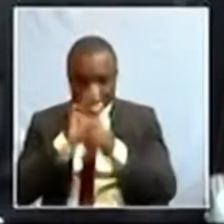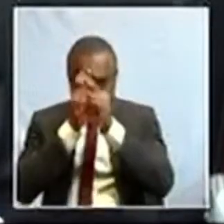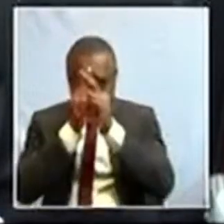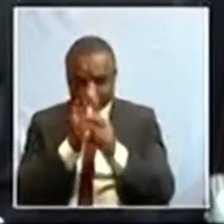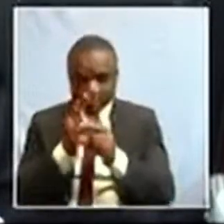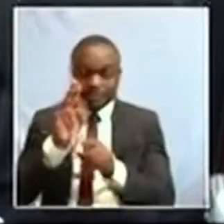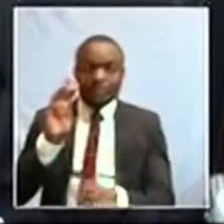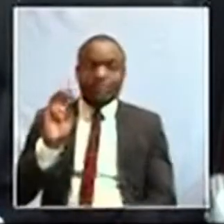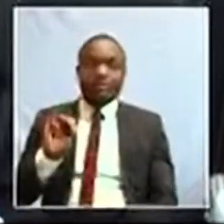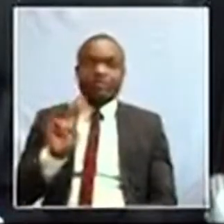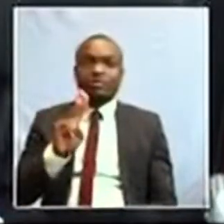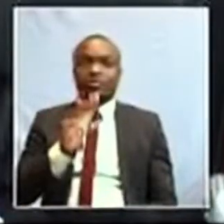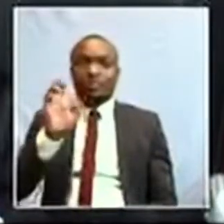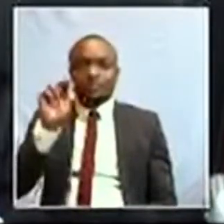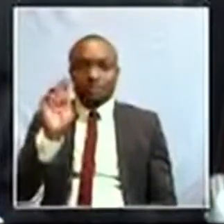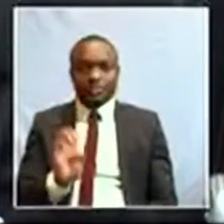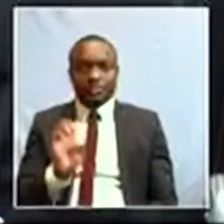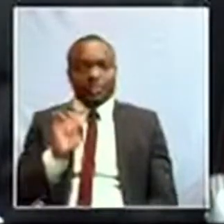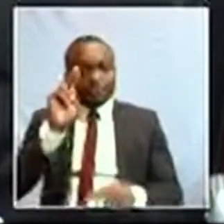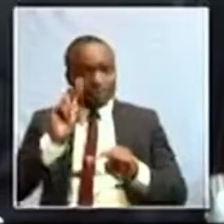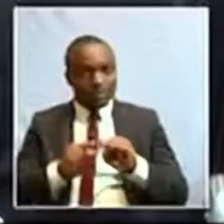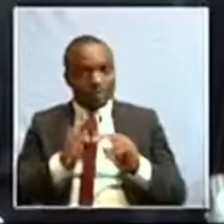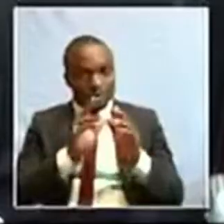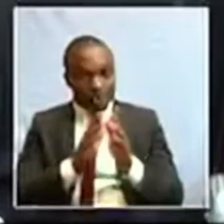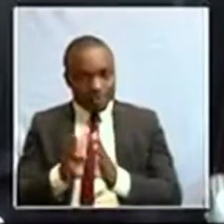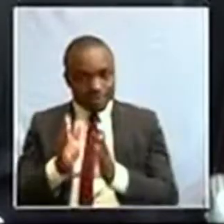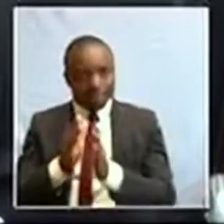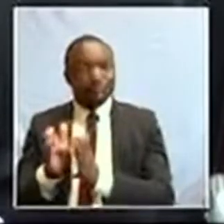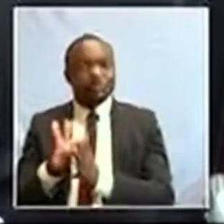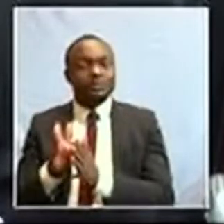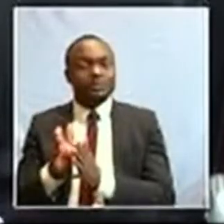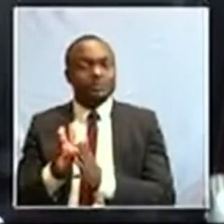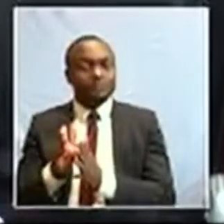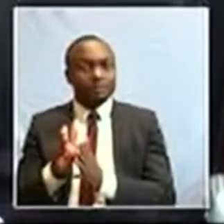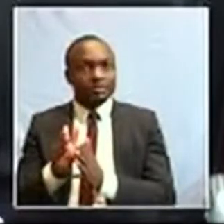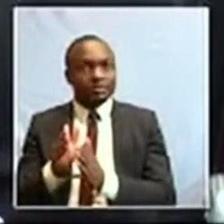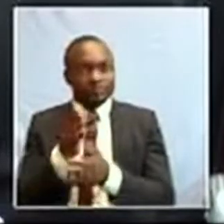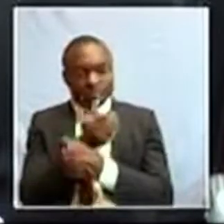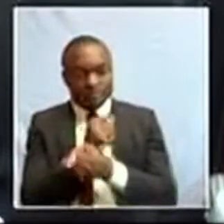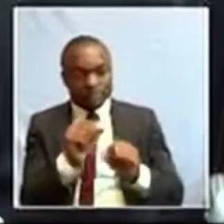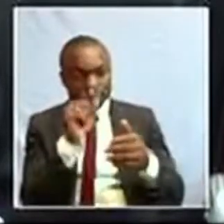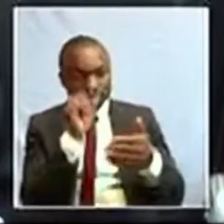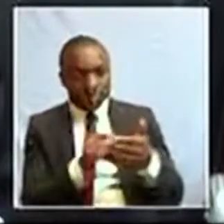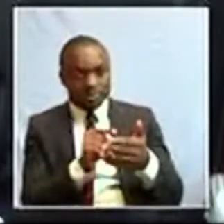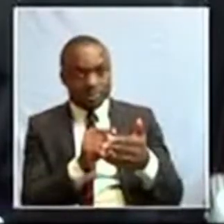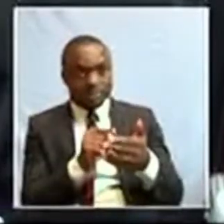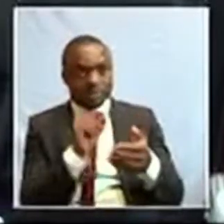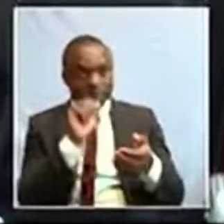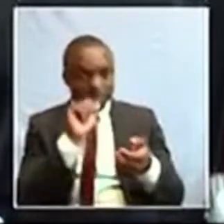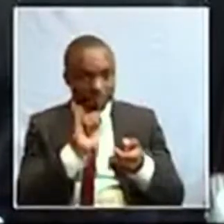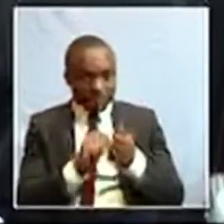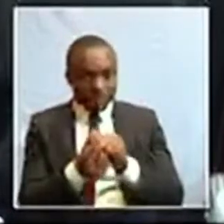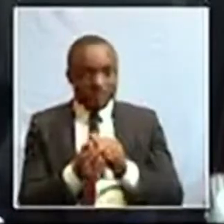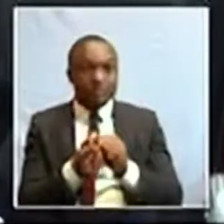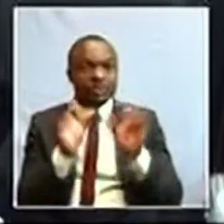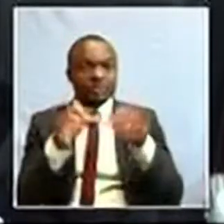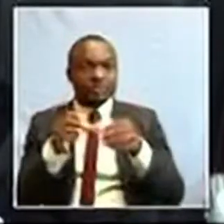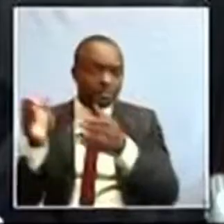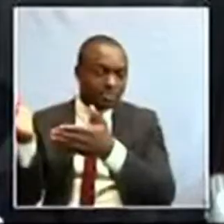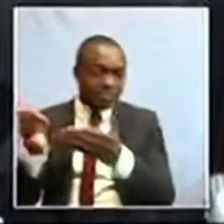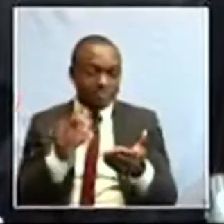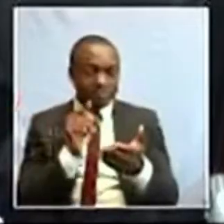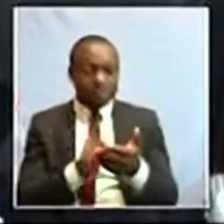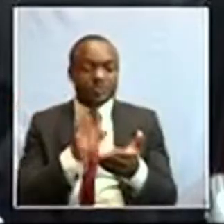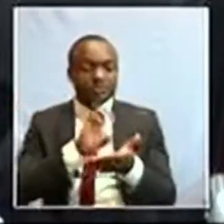you just started to prepare so that for the purpose of dealing with this query in this committee, you brought this type